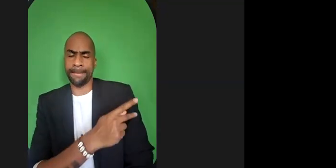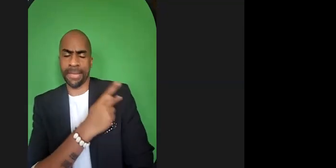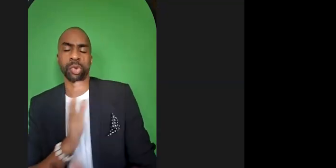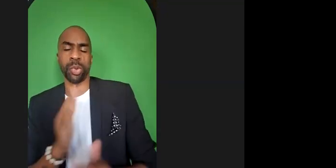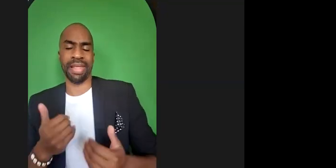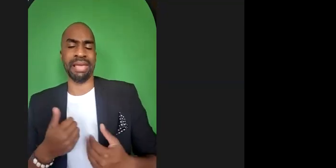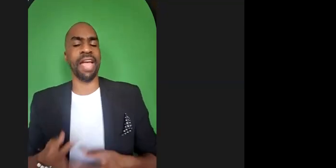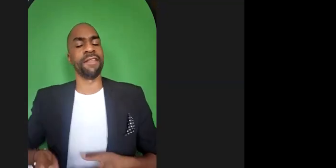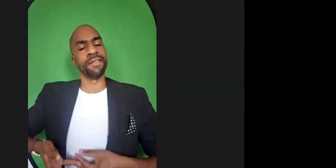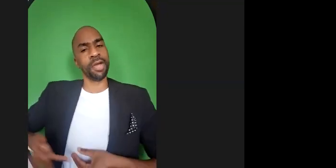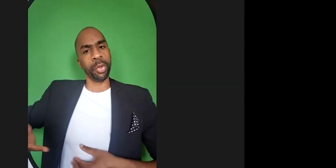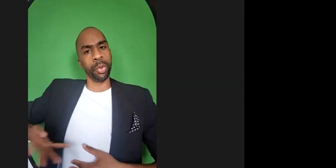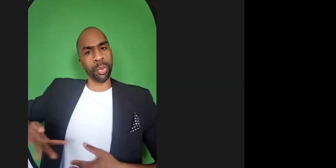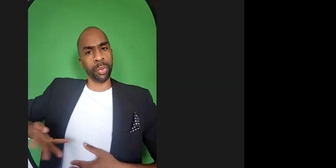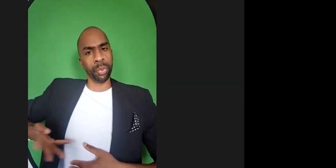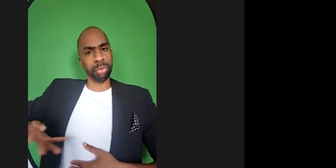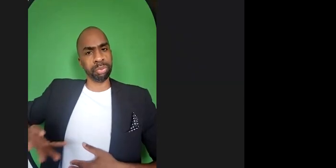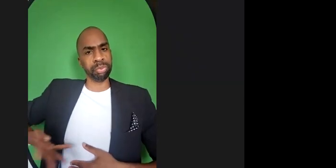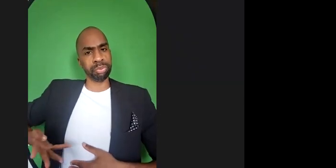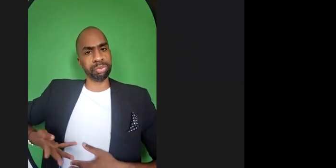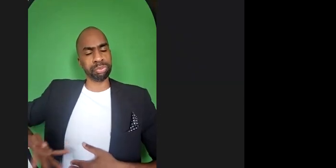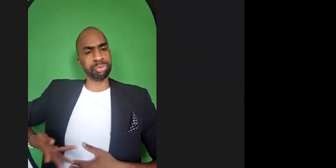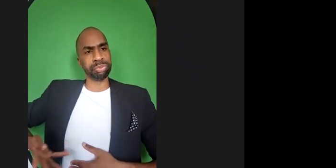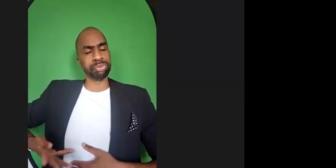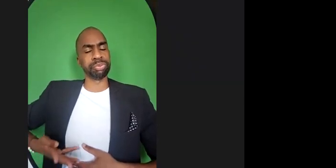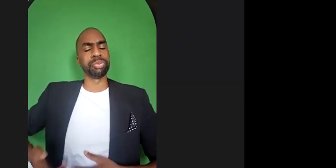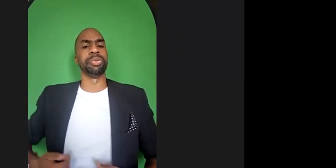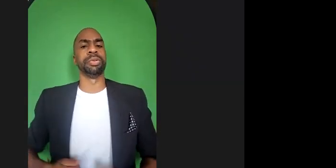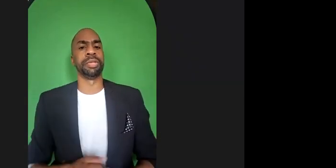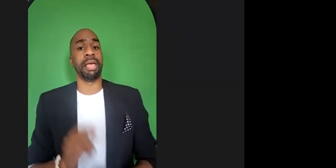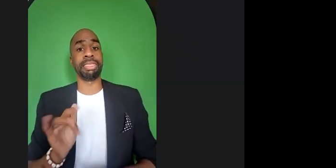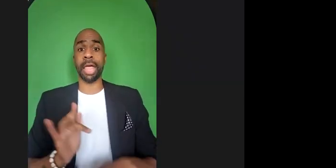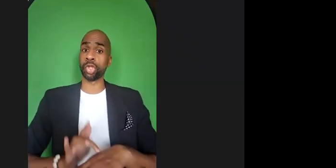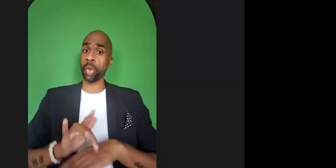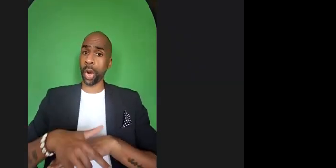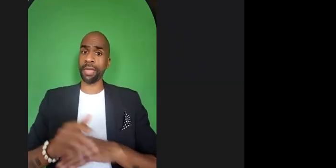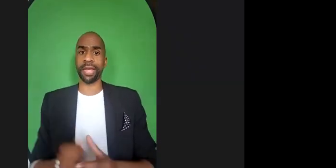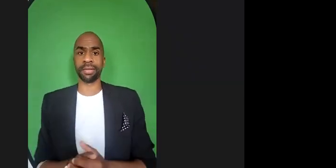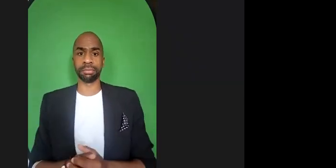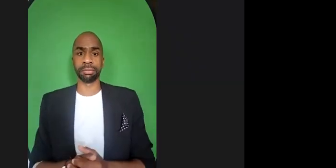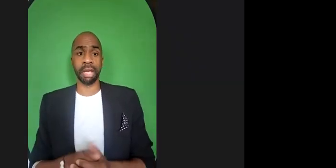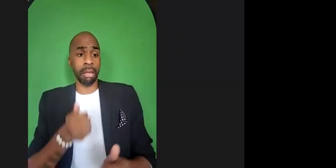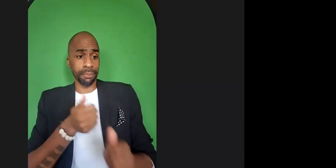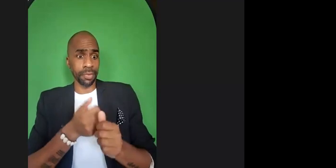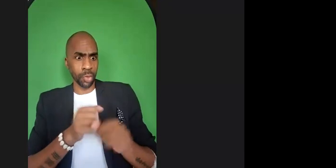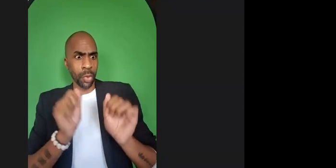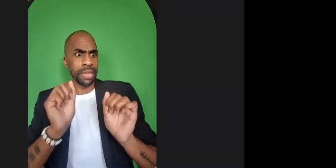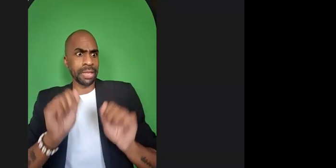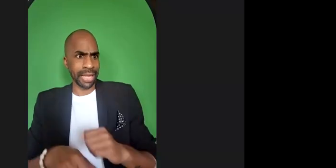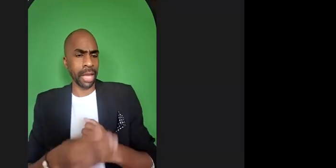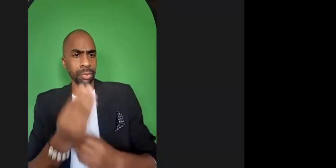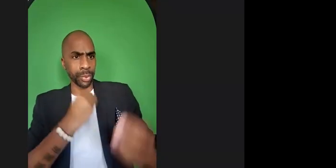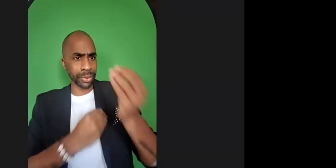can be even in early stages of the disease. And people can continue to eat and drink for pleasure on top of